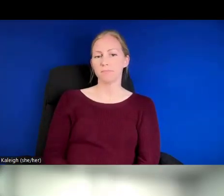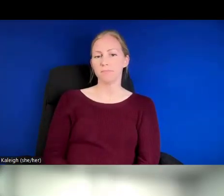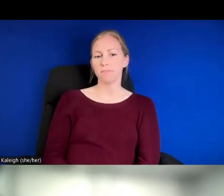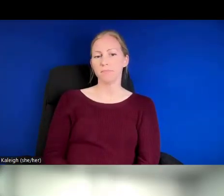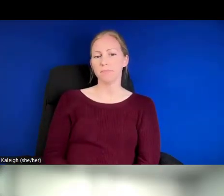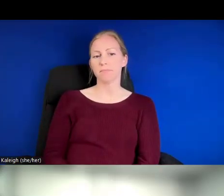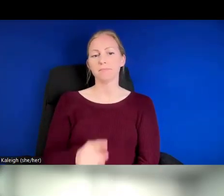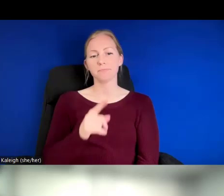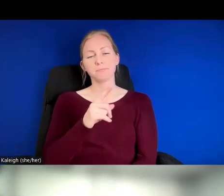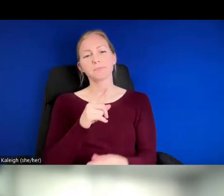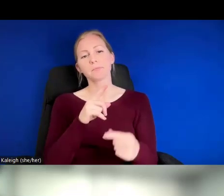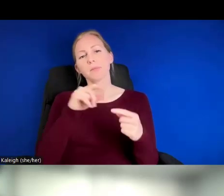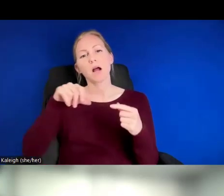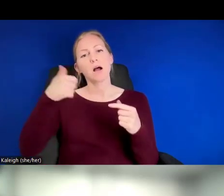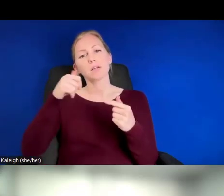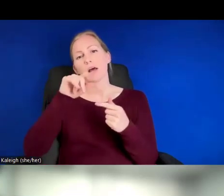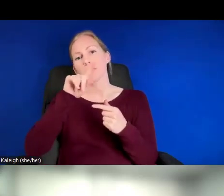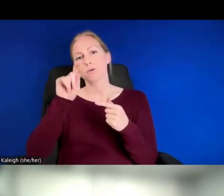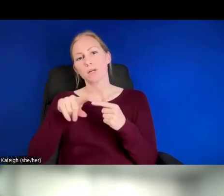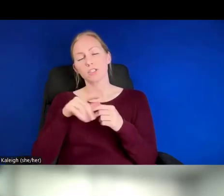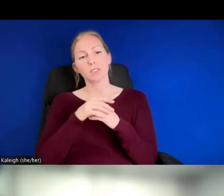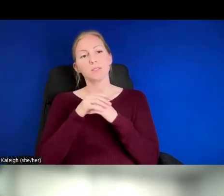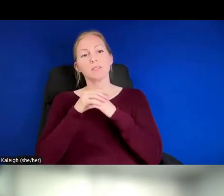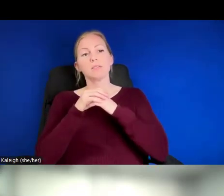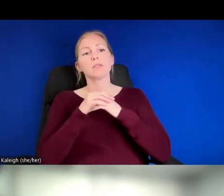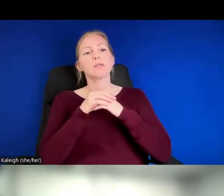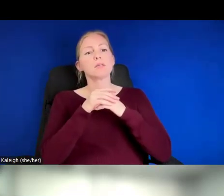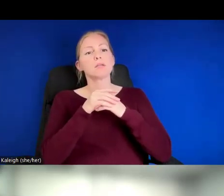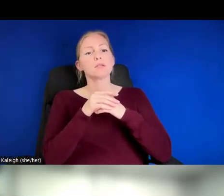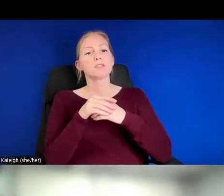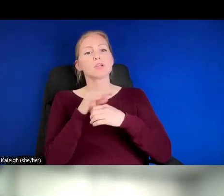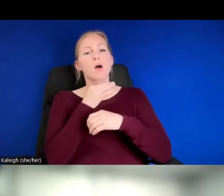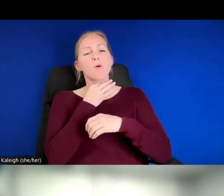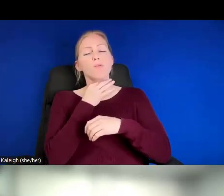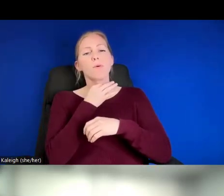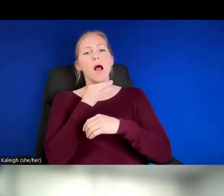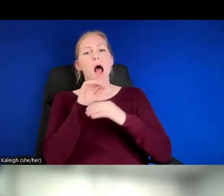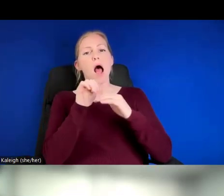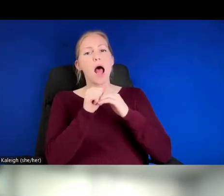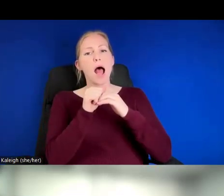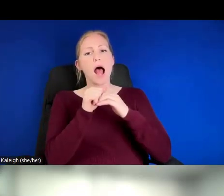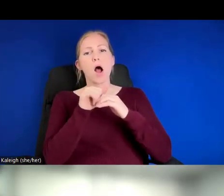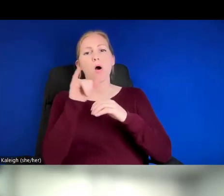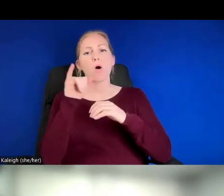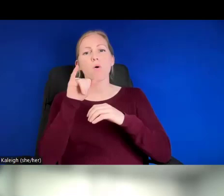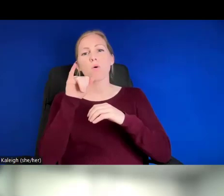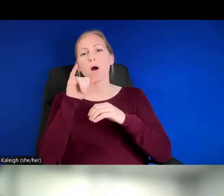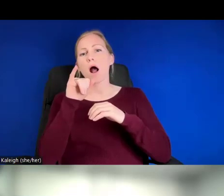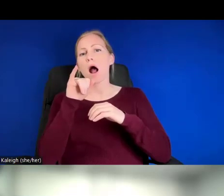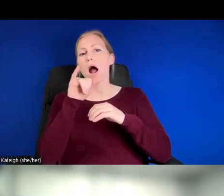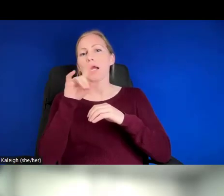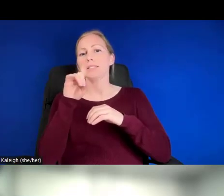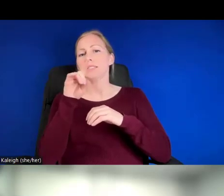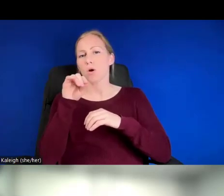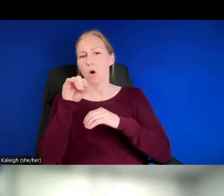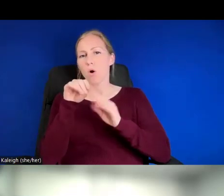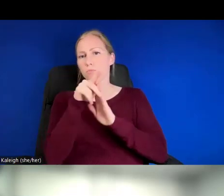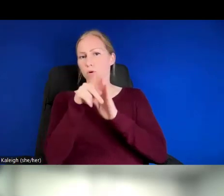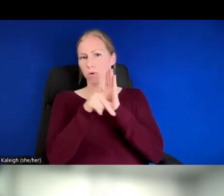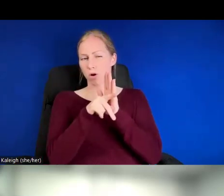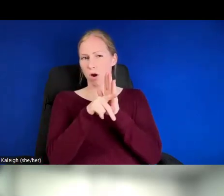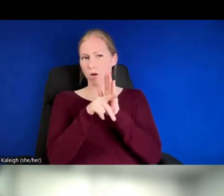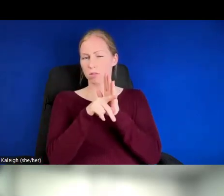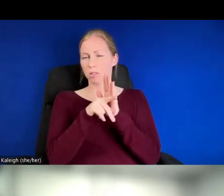And an additional question that we had was asking how the IDO protocols between